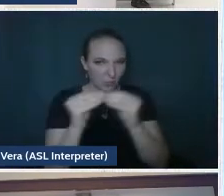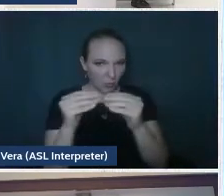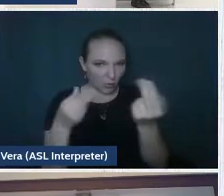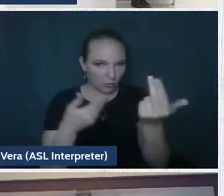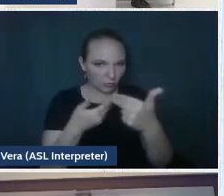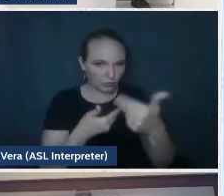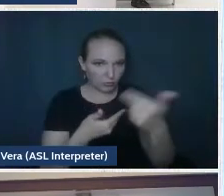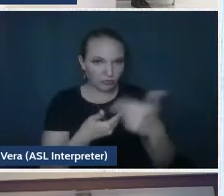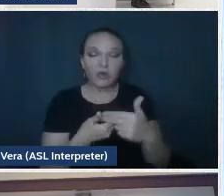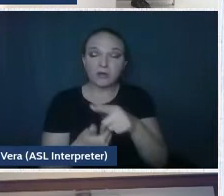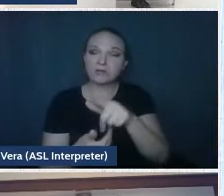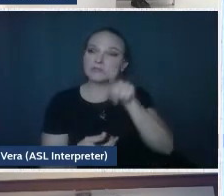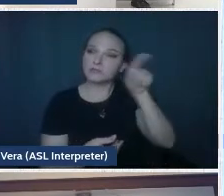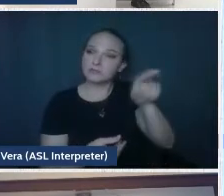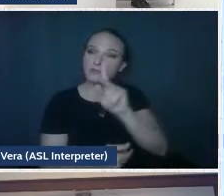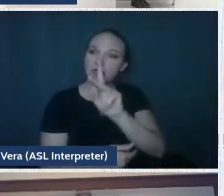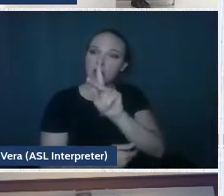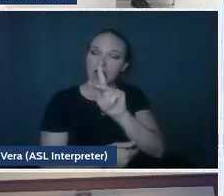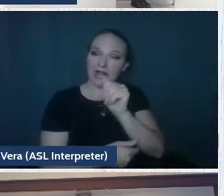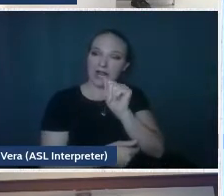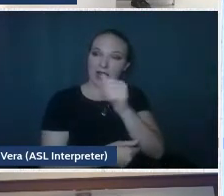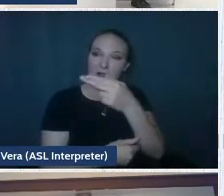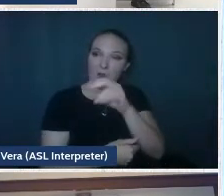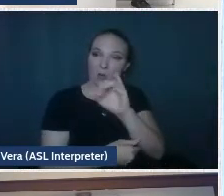to the website, I think, is the key.